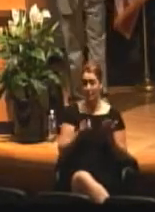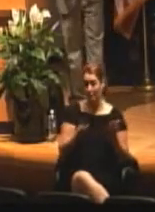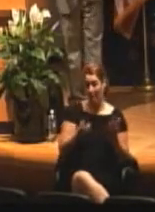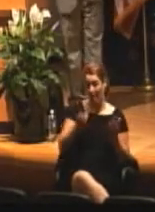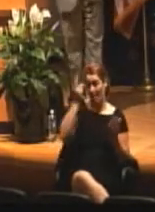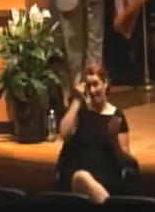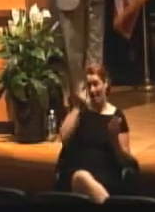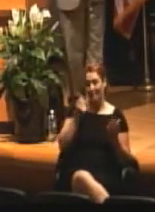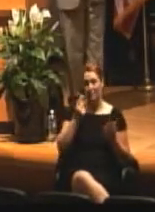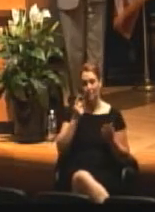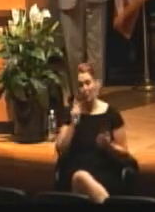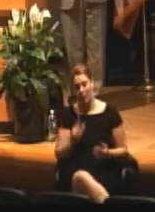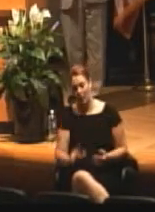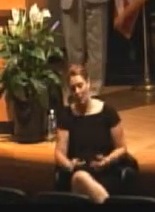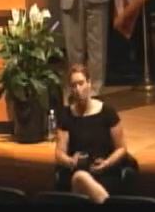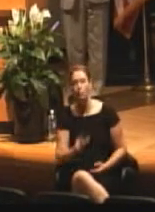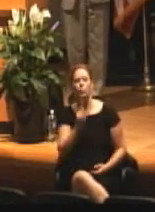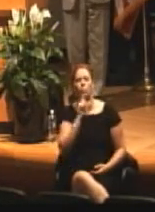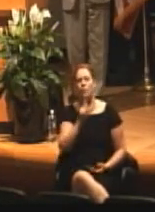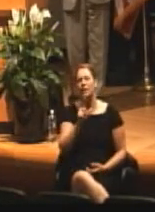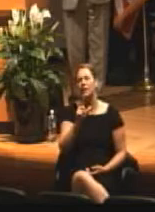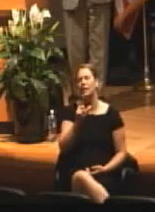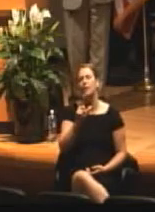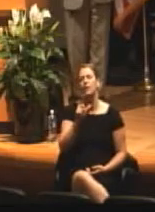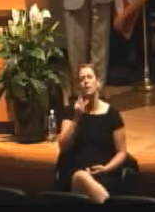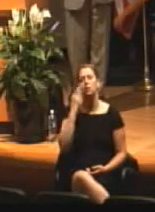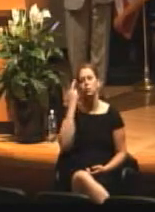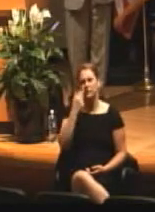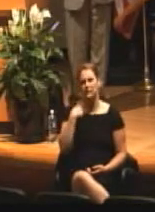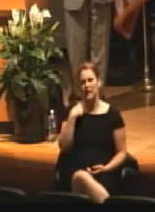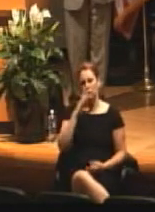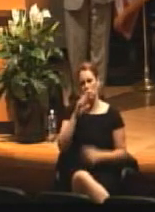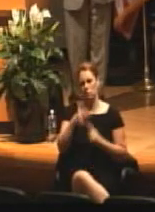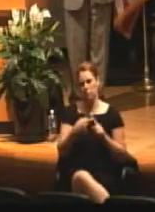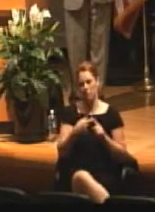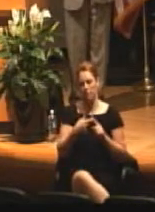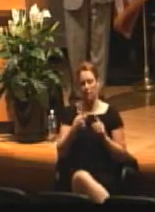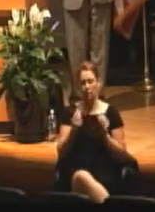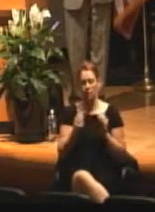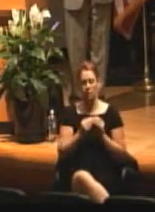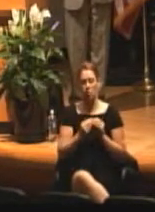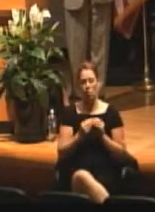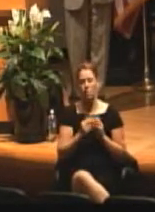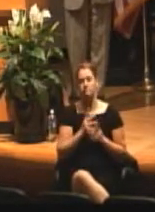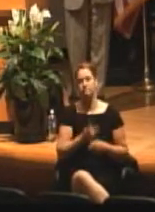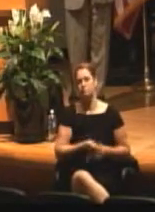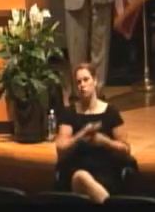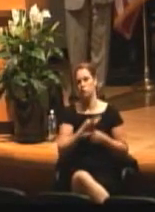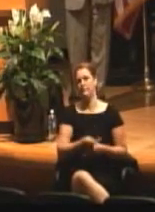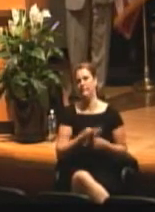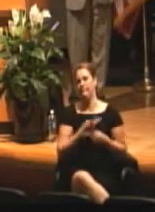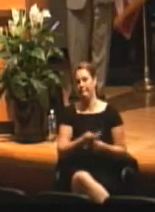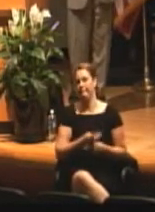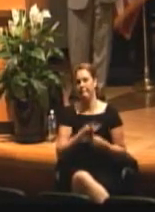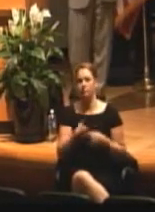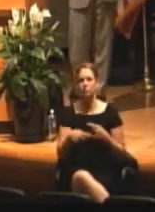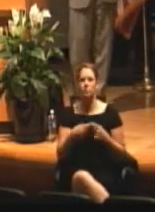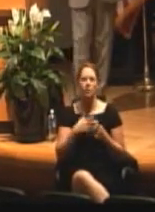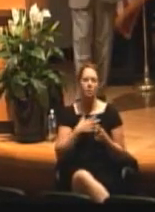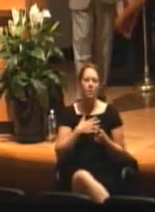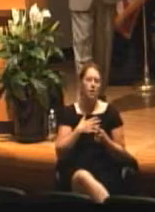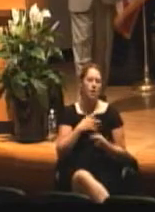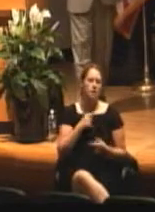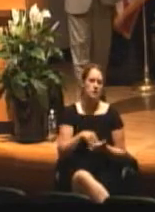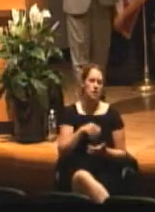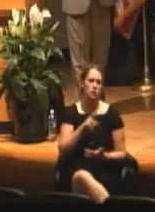really is just going to determine what the reason, like I talked about being a little conservative on my debt ratio when we approve you for it, when we look at it, we want to